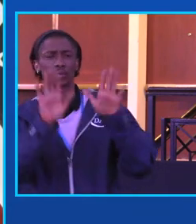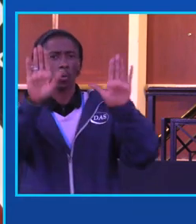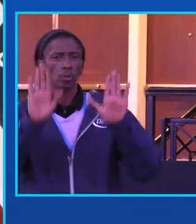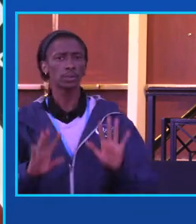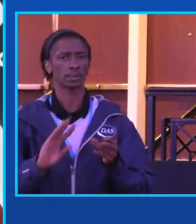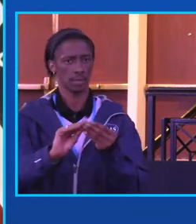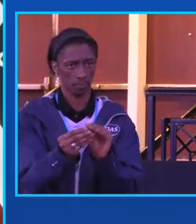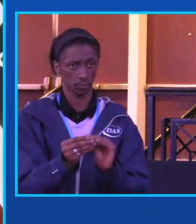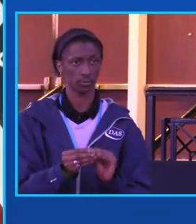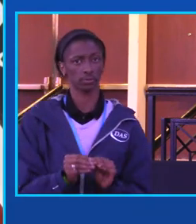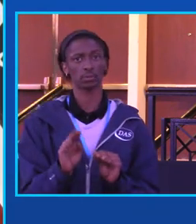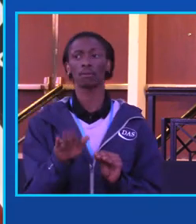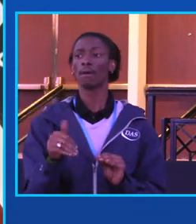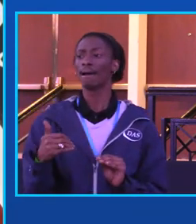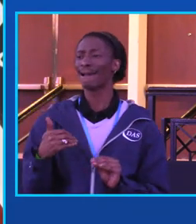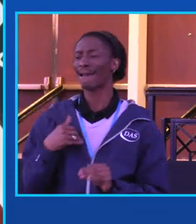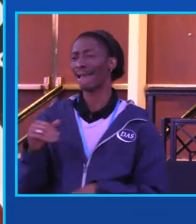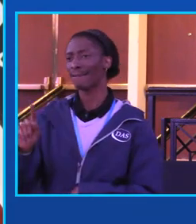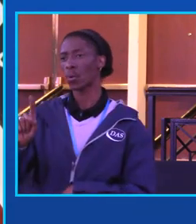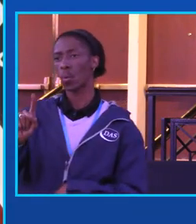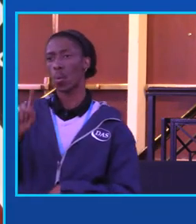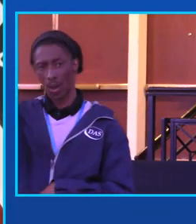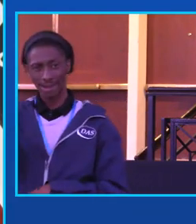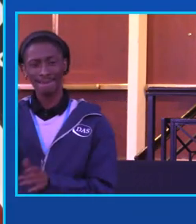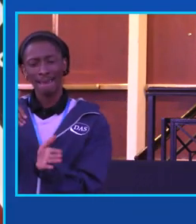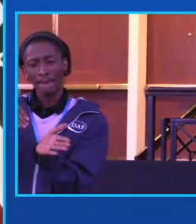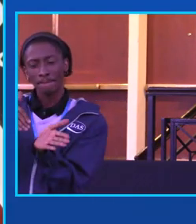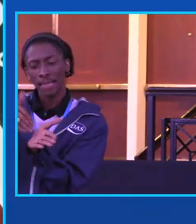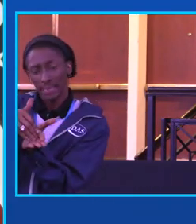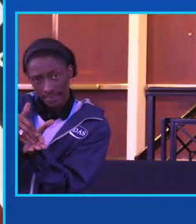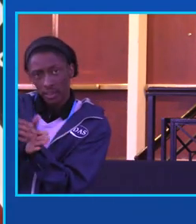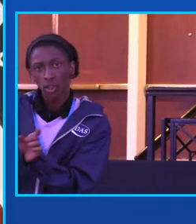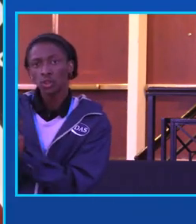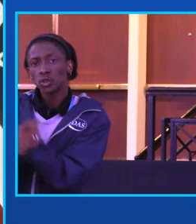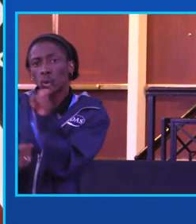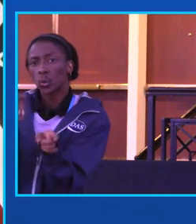We have 1 million donors.